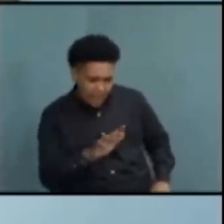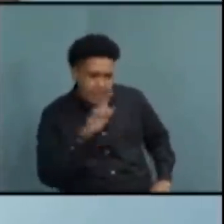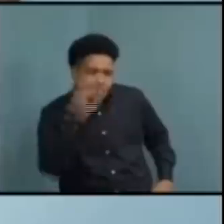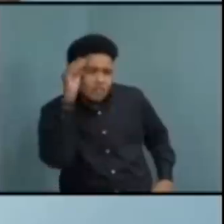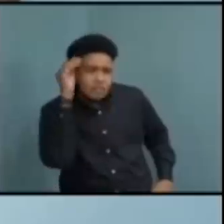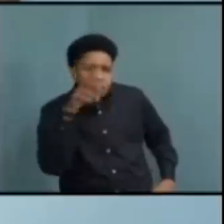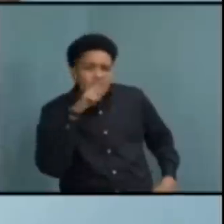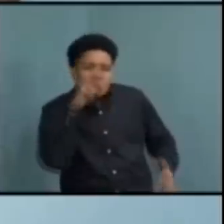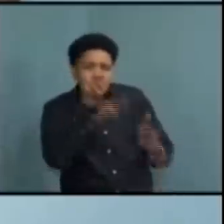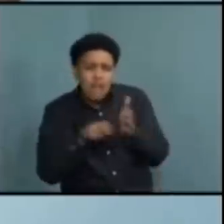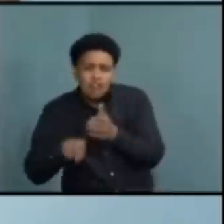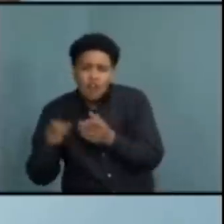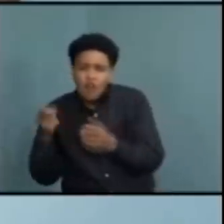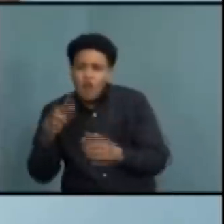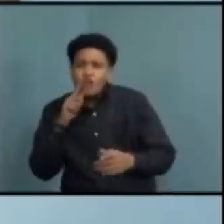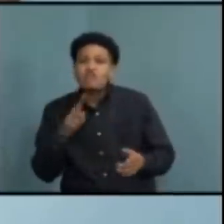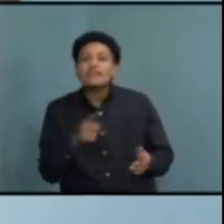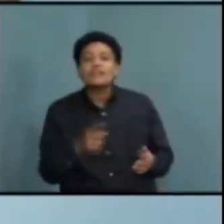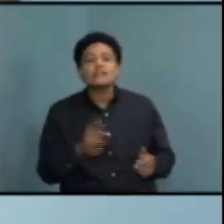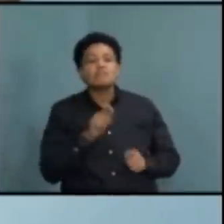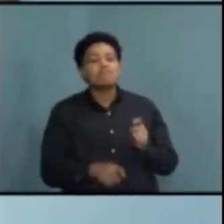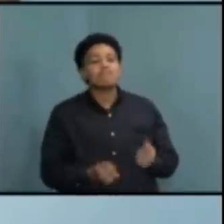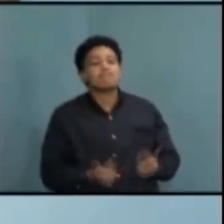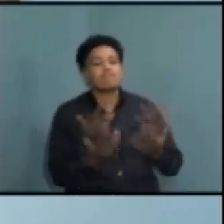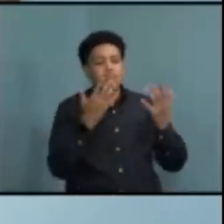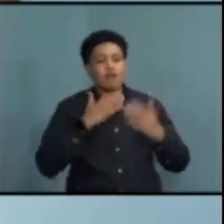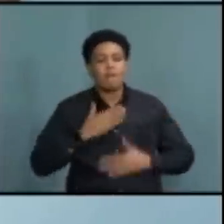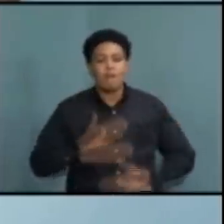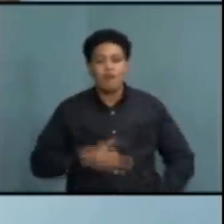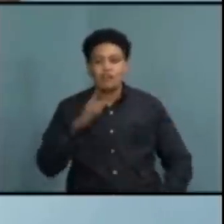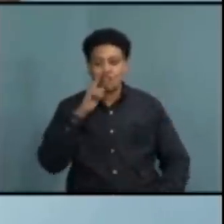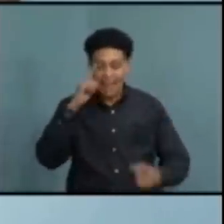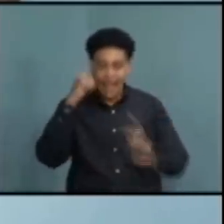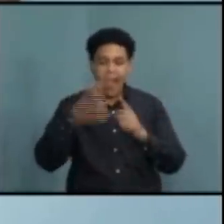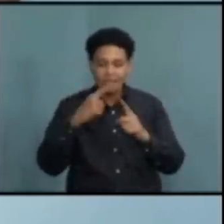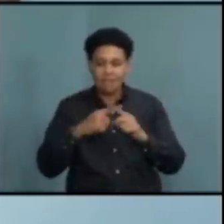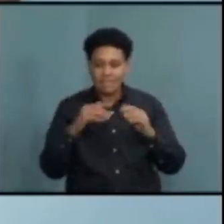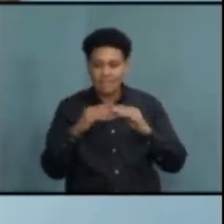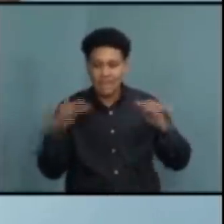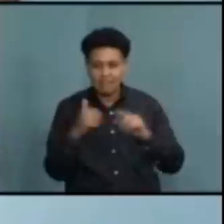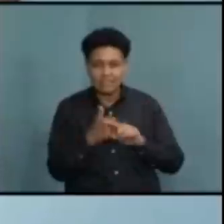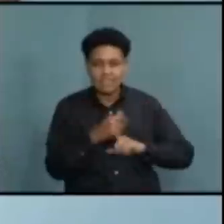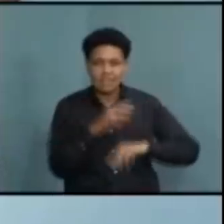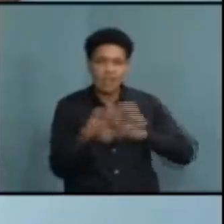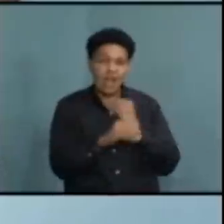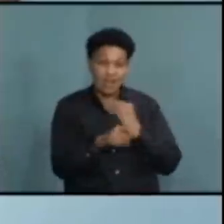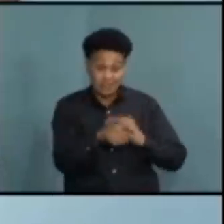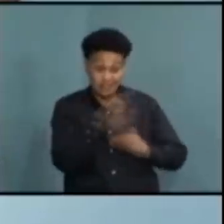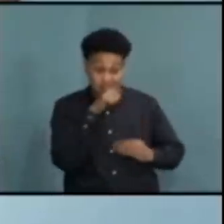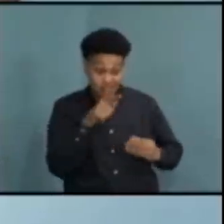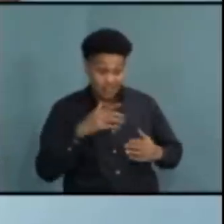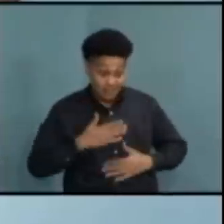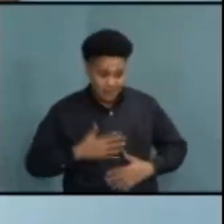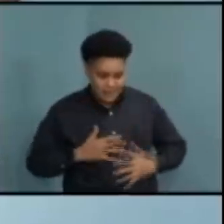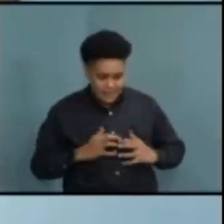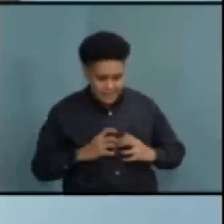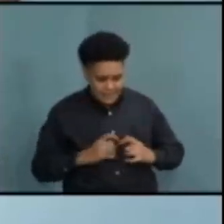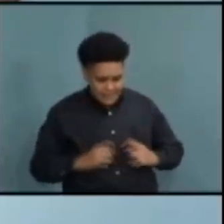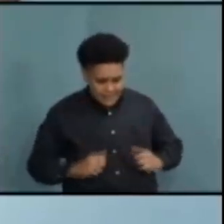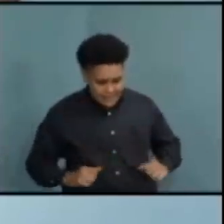the burial or the cremation of bodies that are in an advanced state of